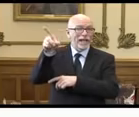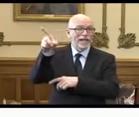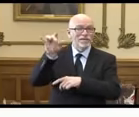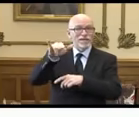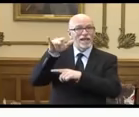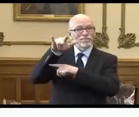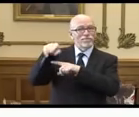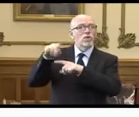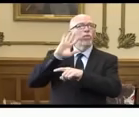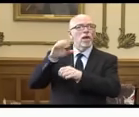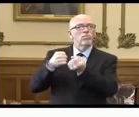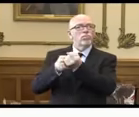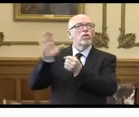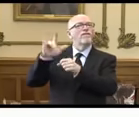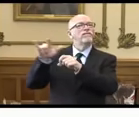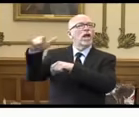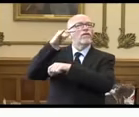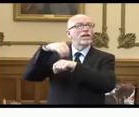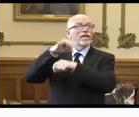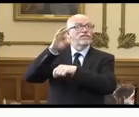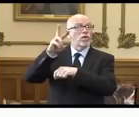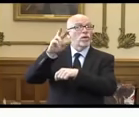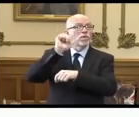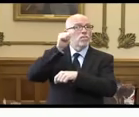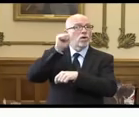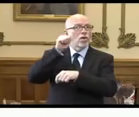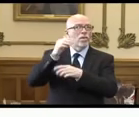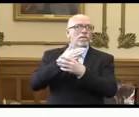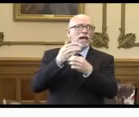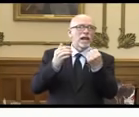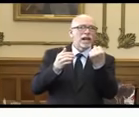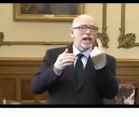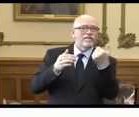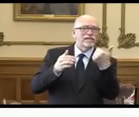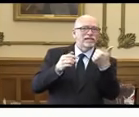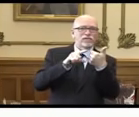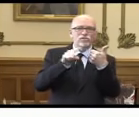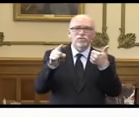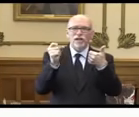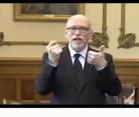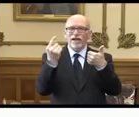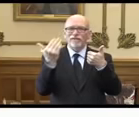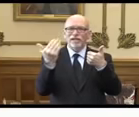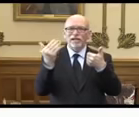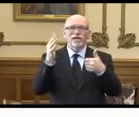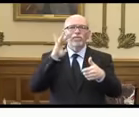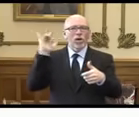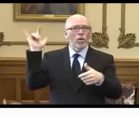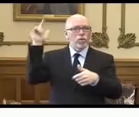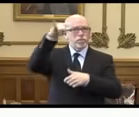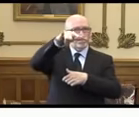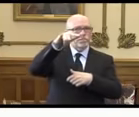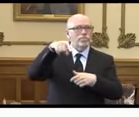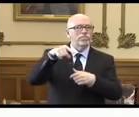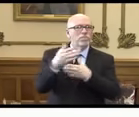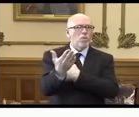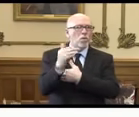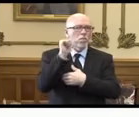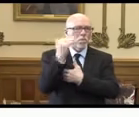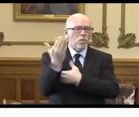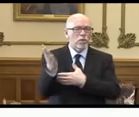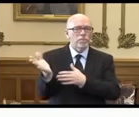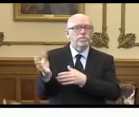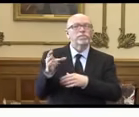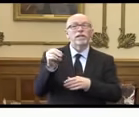support a flyover in Fort Wayne tomorrow between 11:10 and 11:15 a.m.